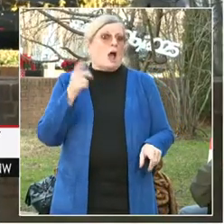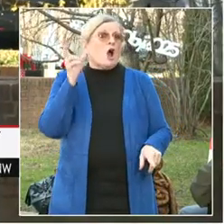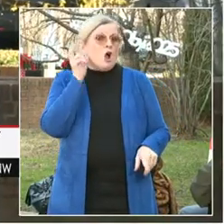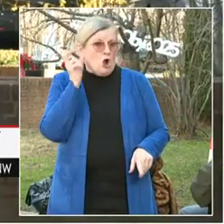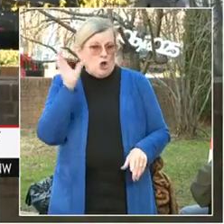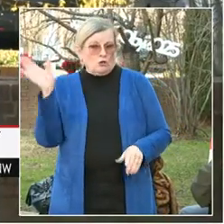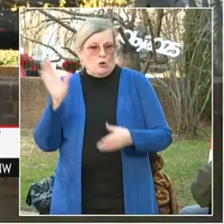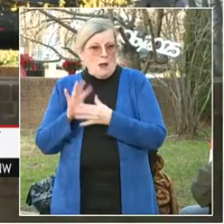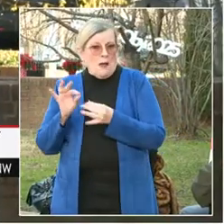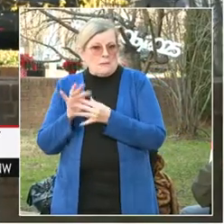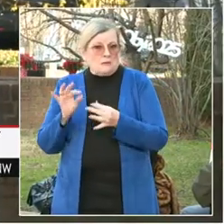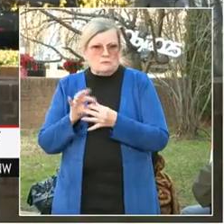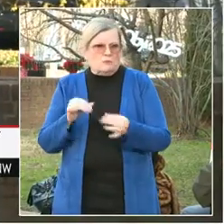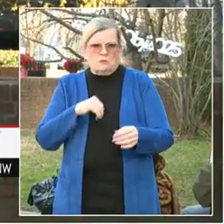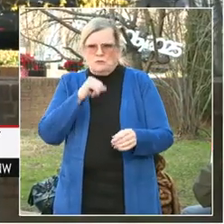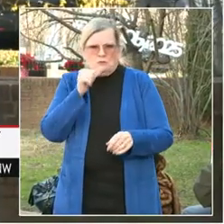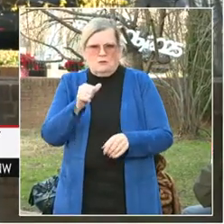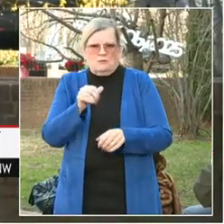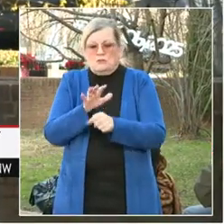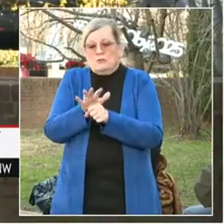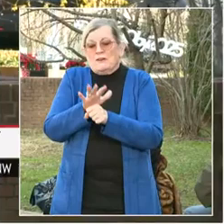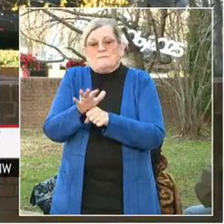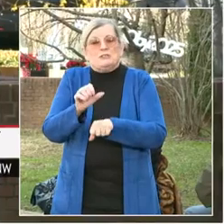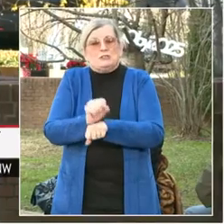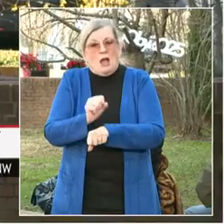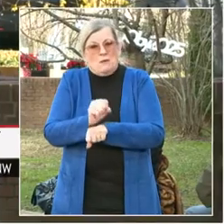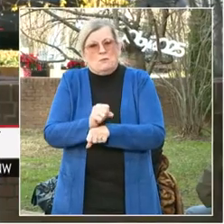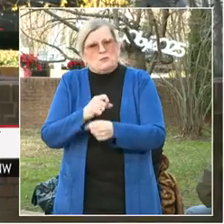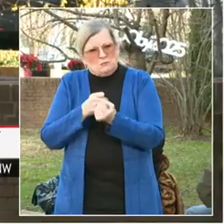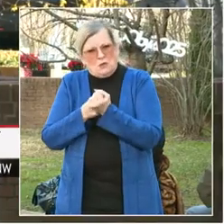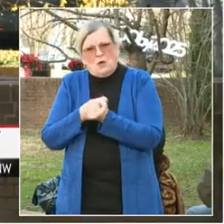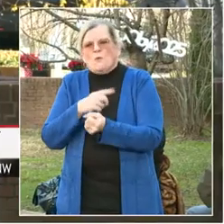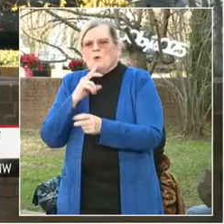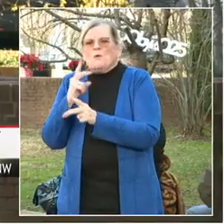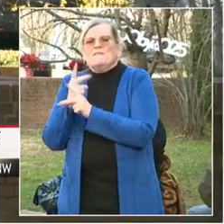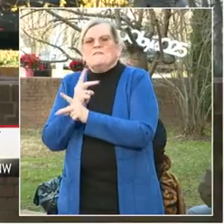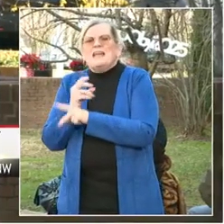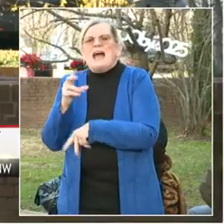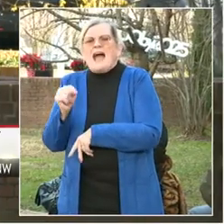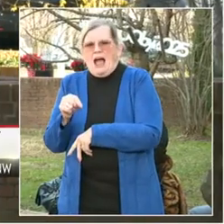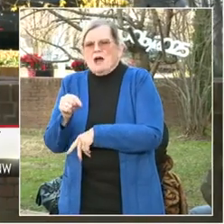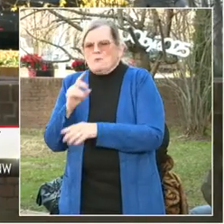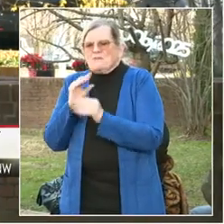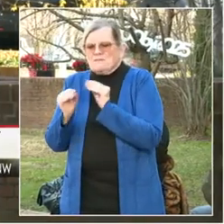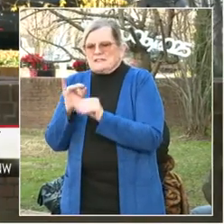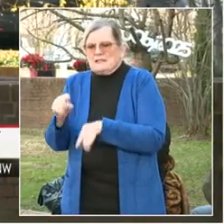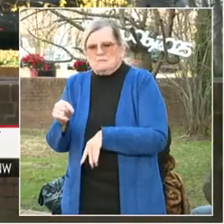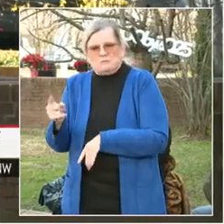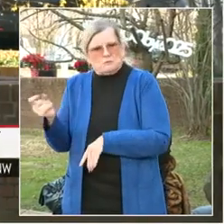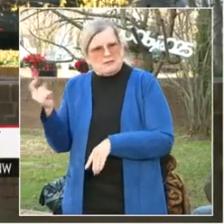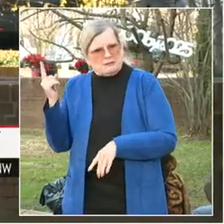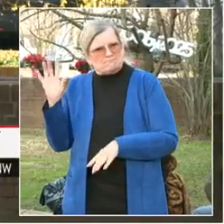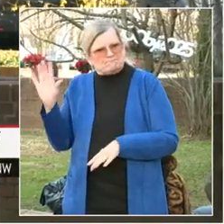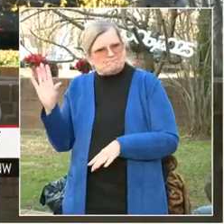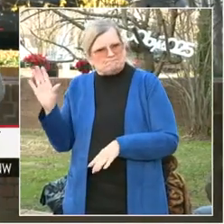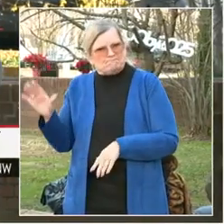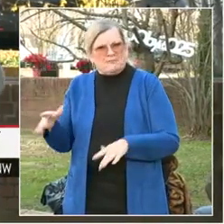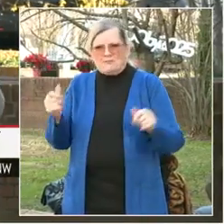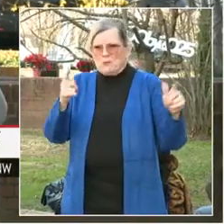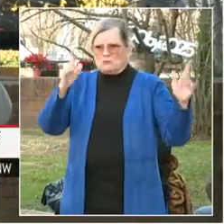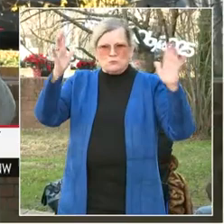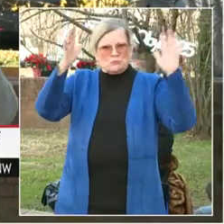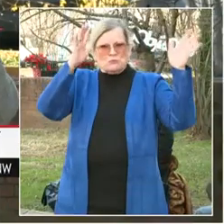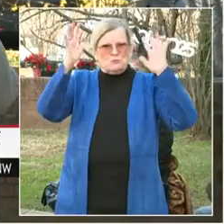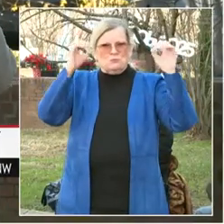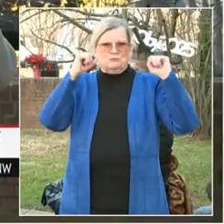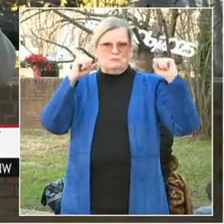good enough job with support, and so let's figure out how we can fix that. You got it. Okay, I see.